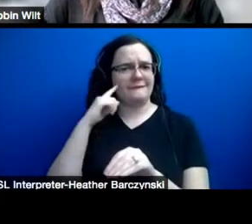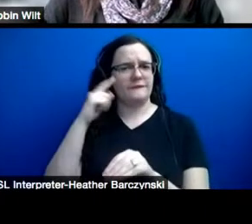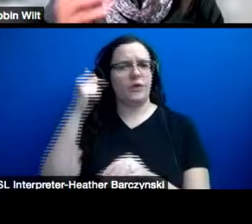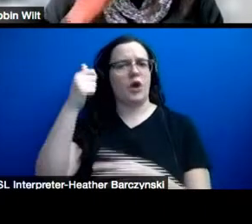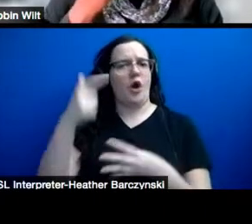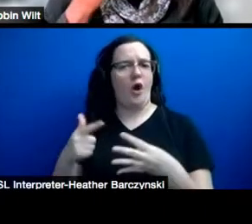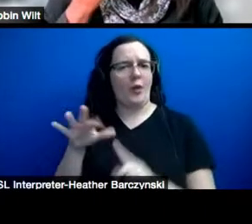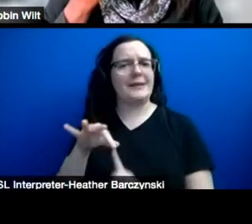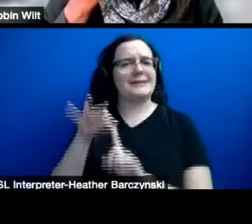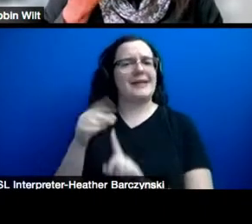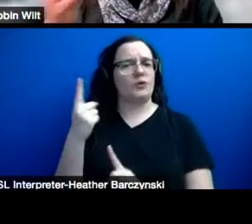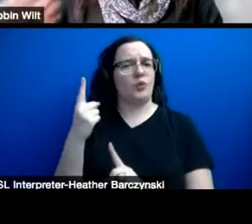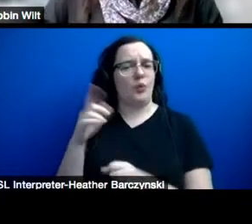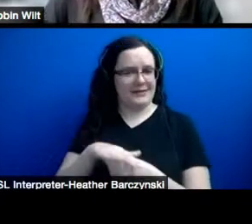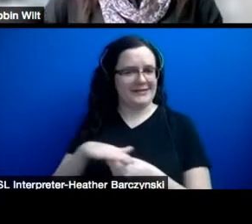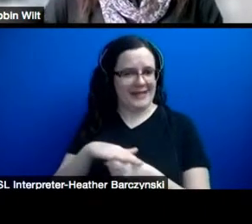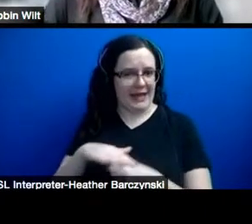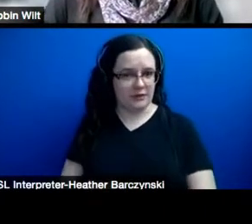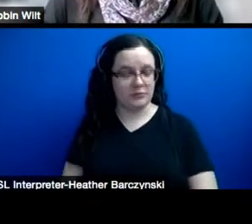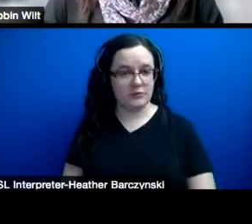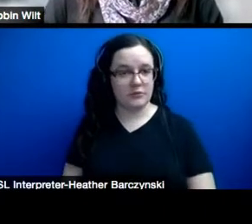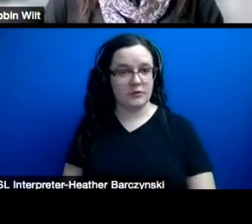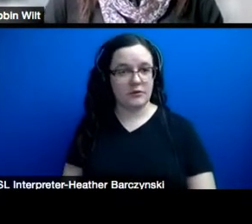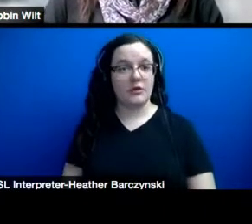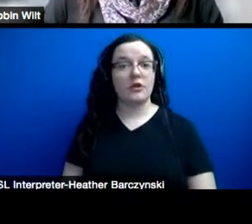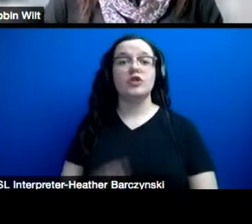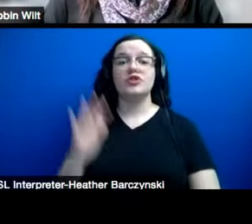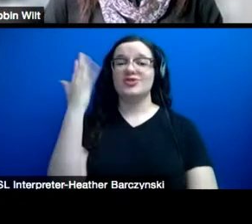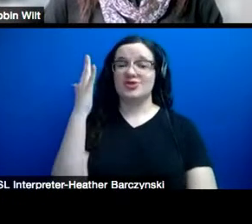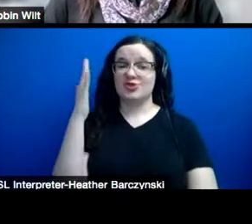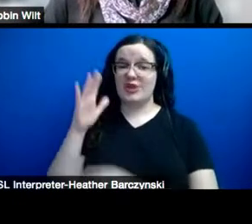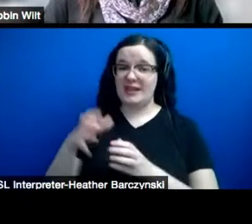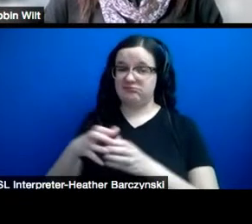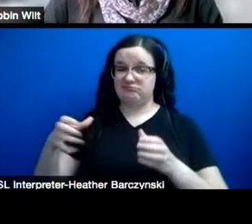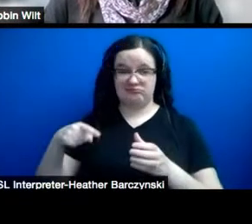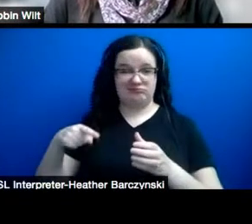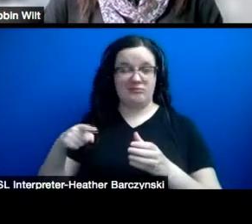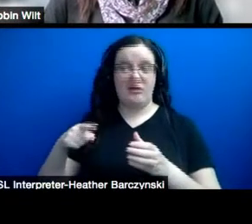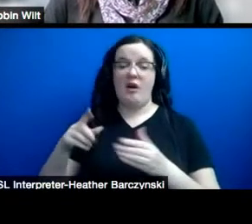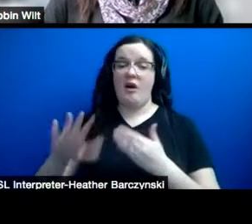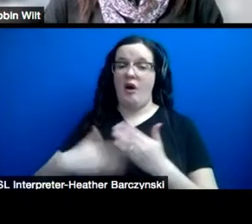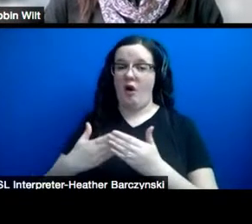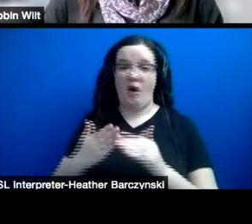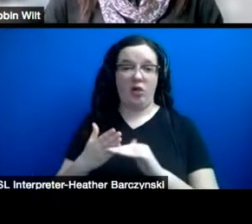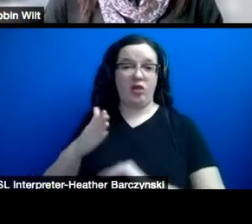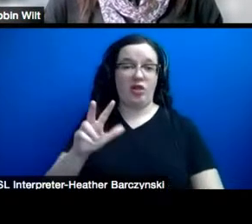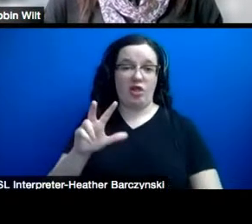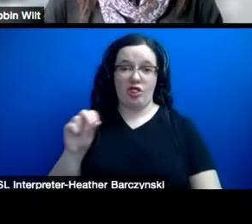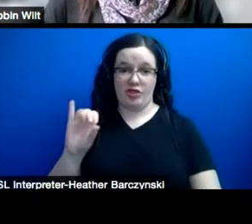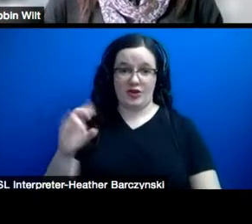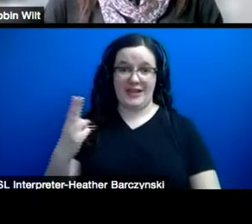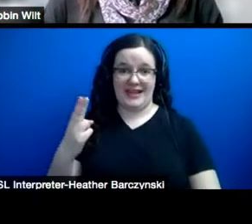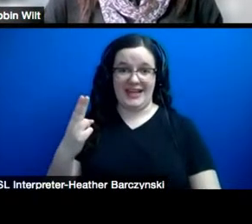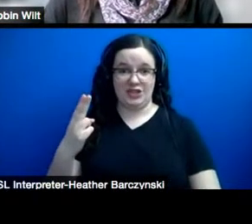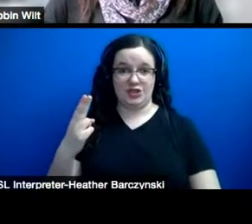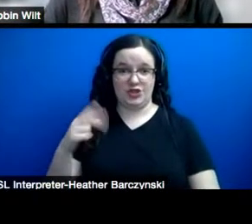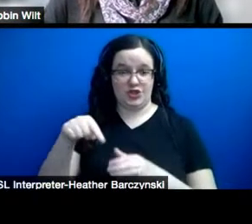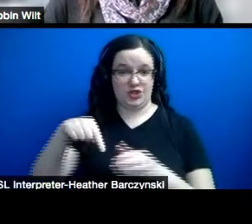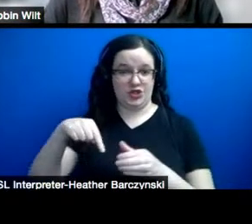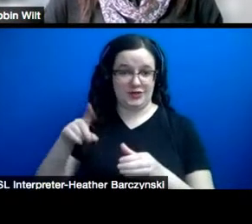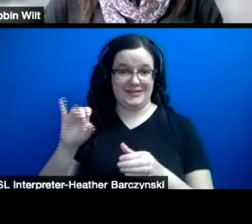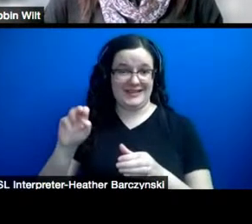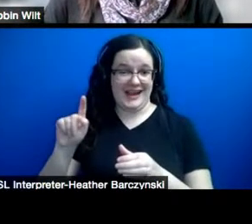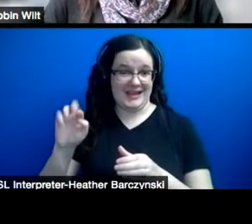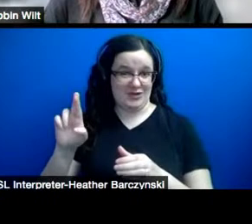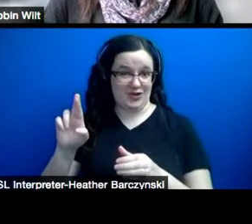site. The trees are all, the diameters are all greater than 30 inches, so they are considered a significant tree. And according to our tree law,